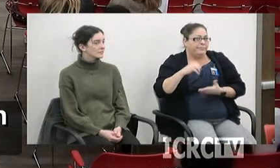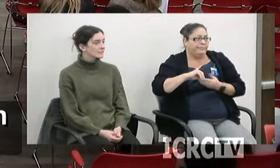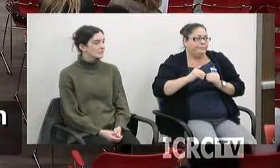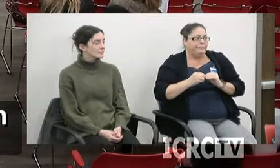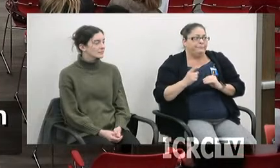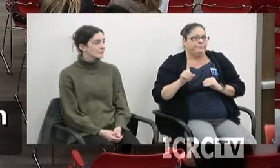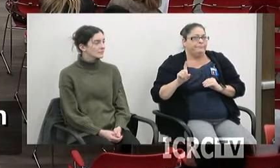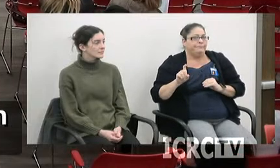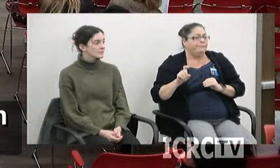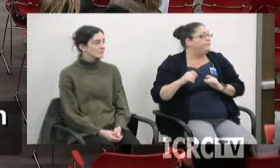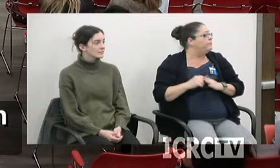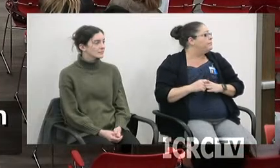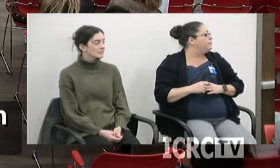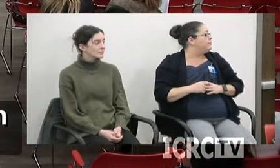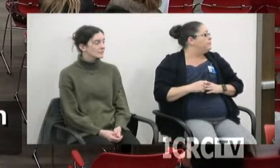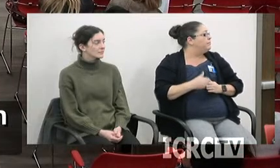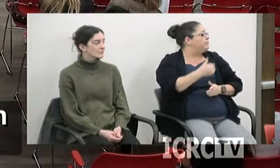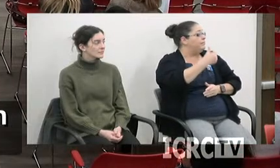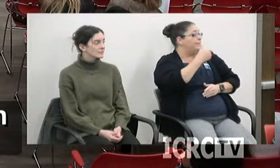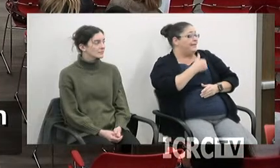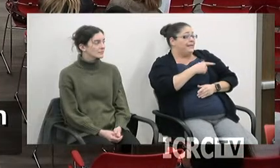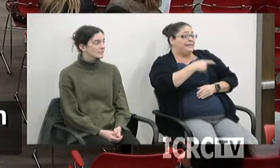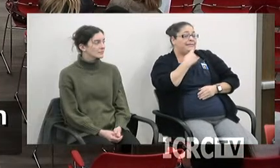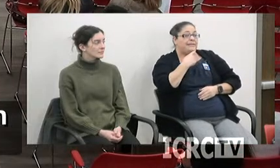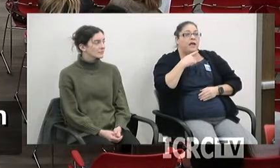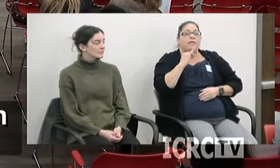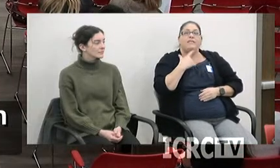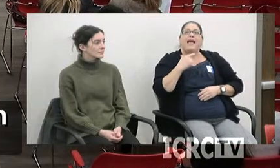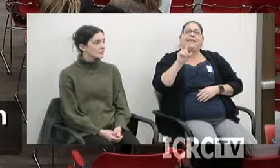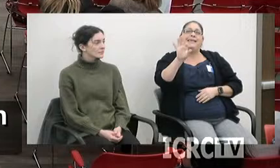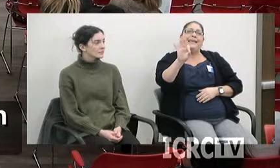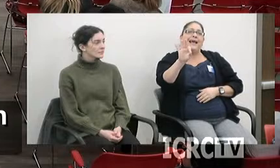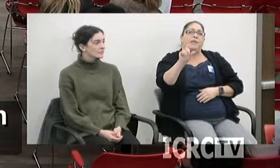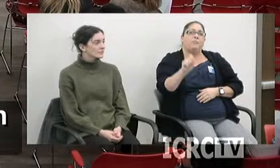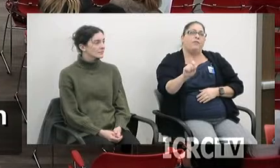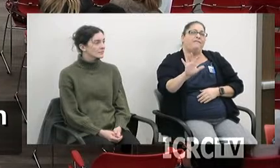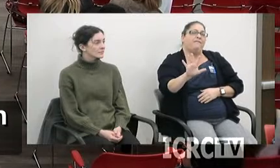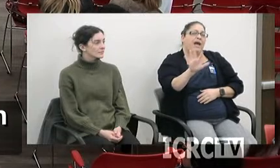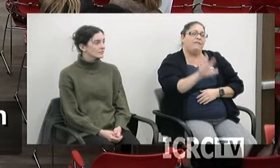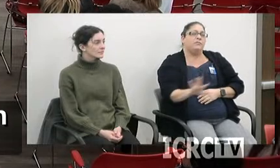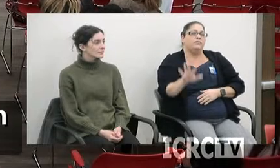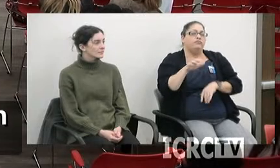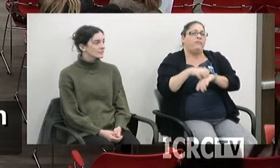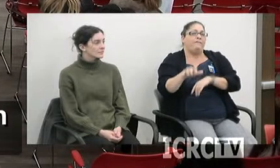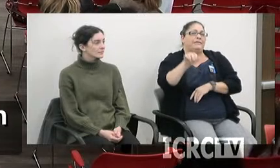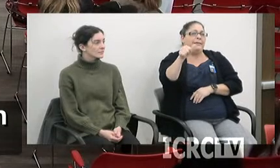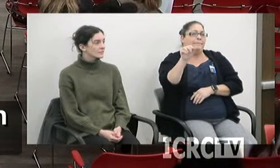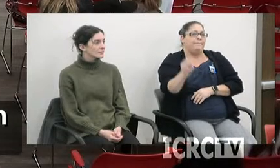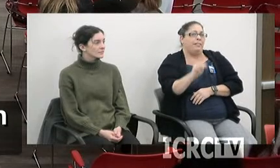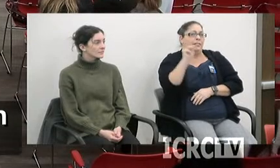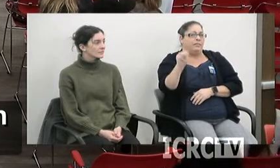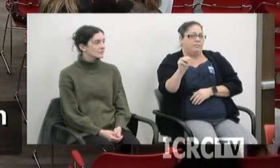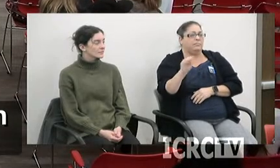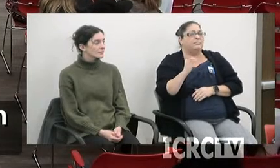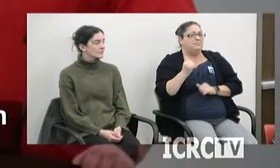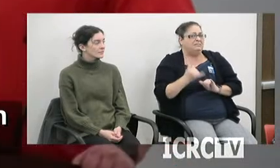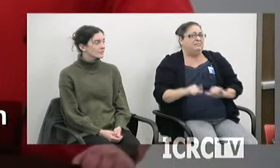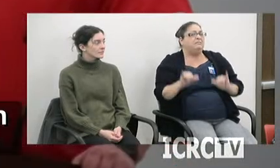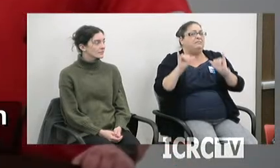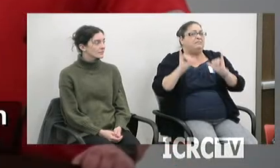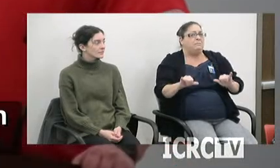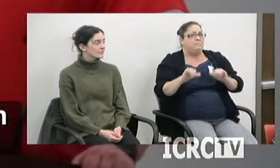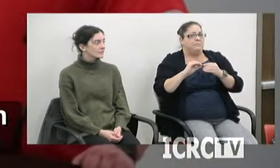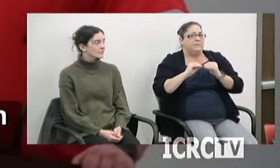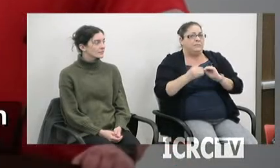We're still sitting at around the same number. It's Yeah. between 9.5 and 10 million. Yeah, that number has continued to stay the same. And that's